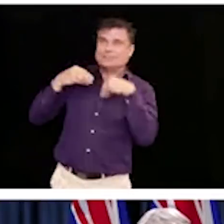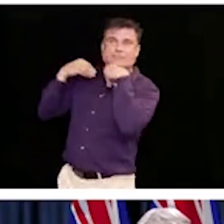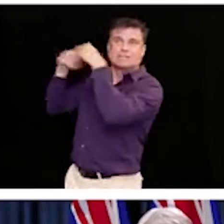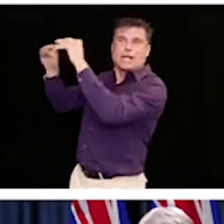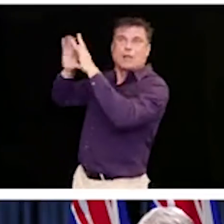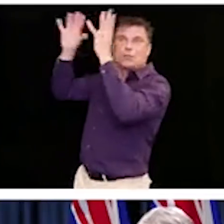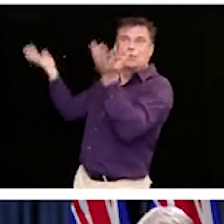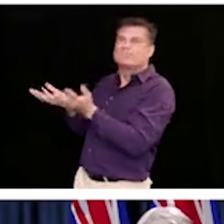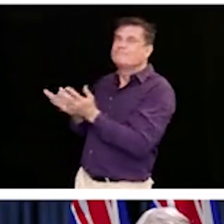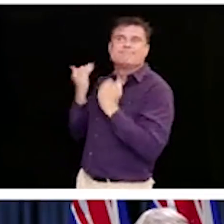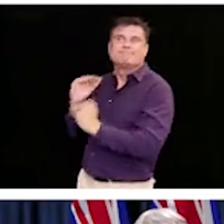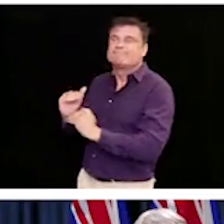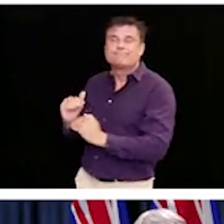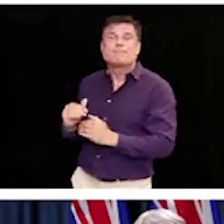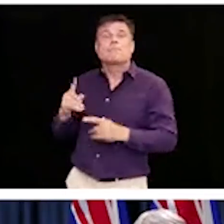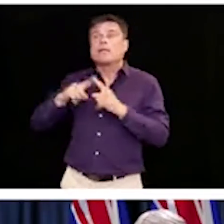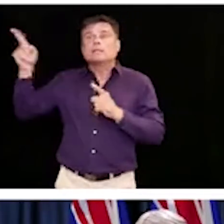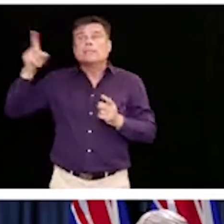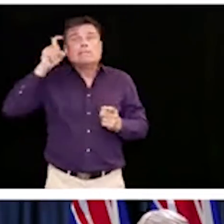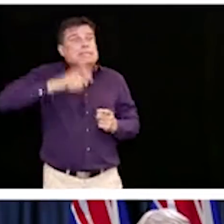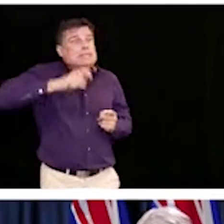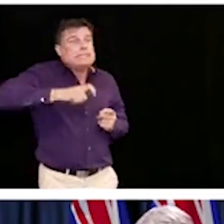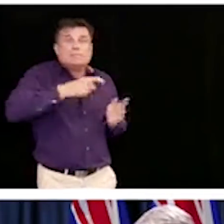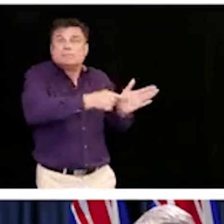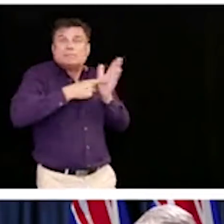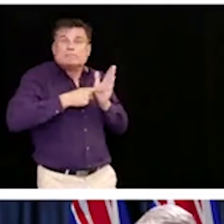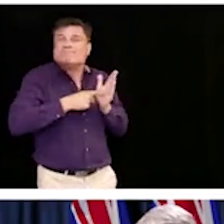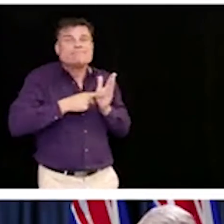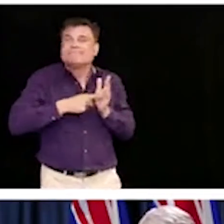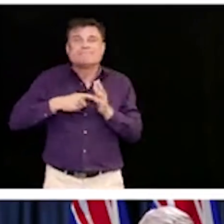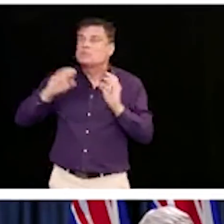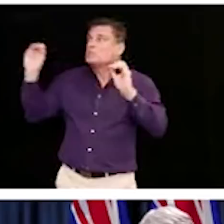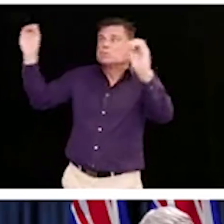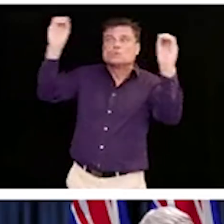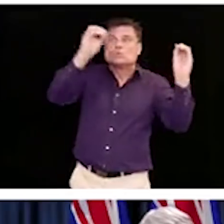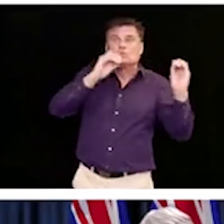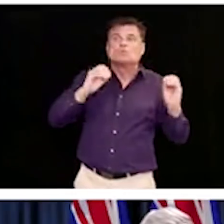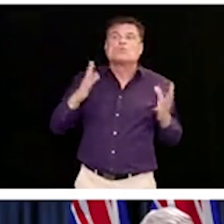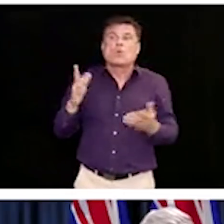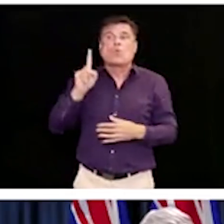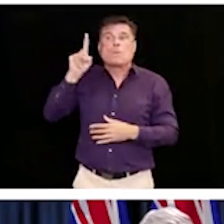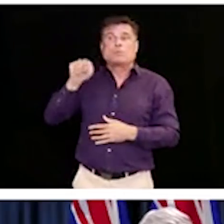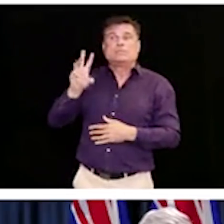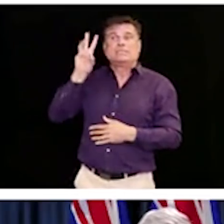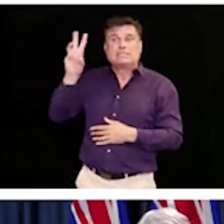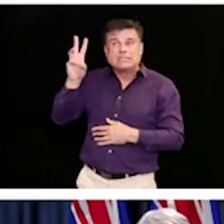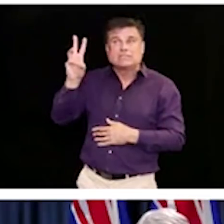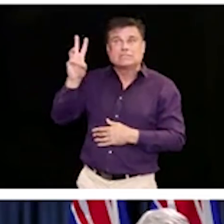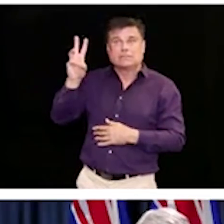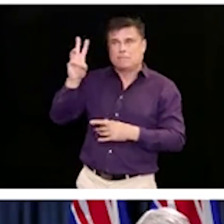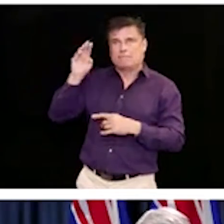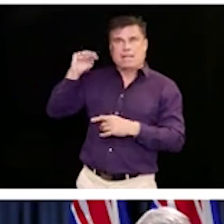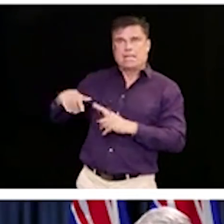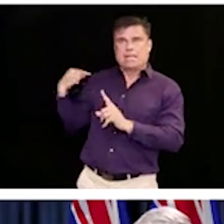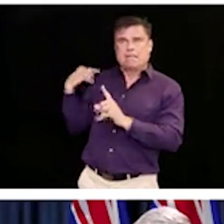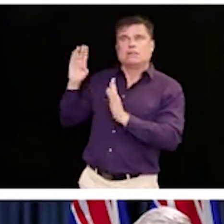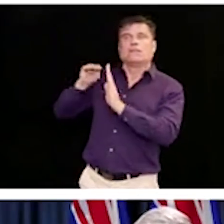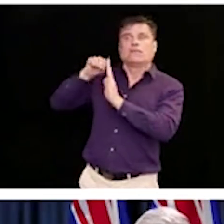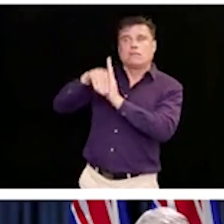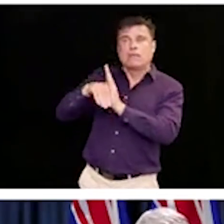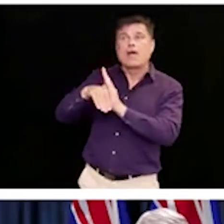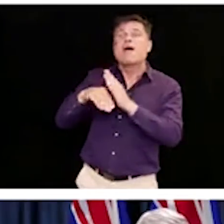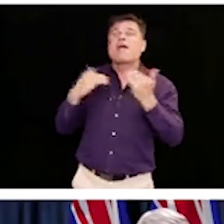global demand, commodity prices. Exports are down 1.6% in May compared to February, and